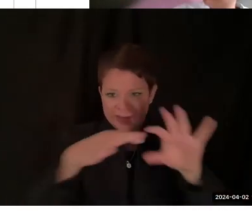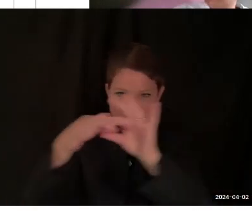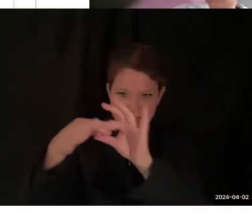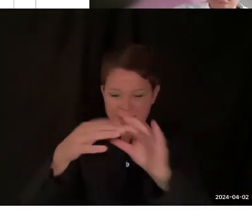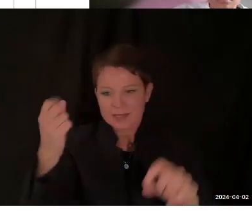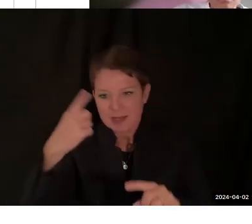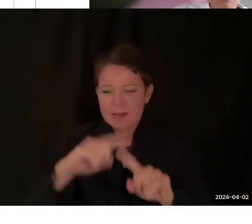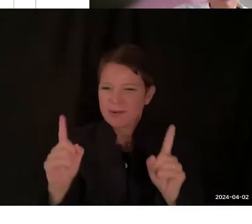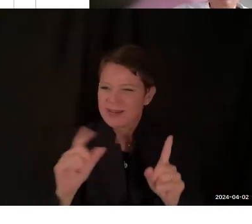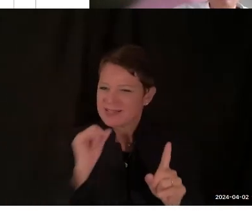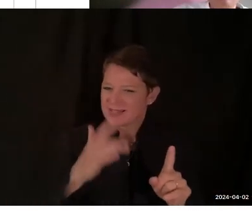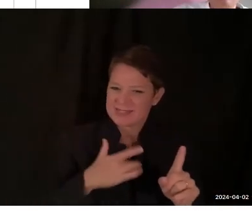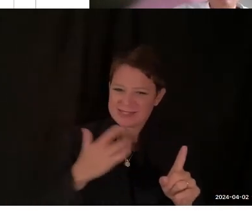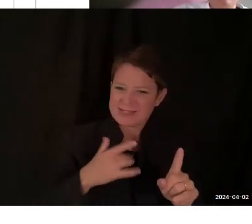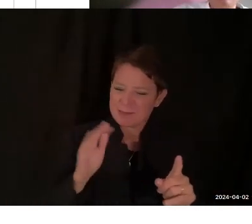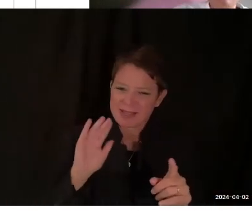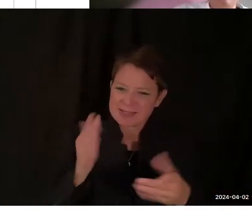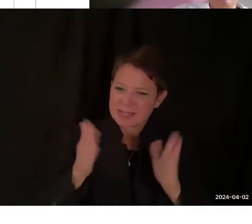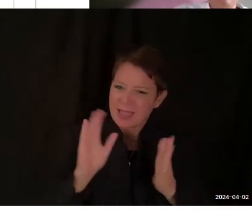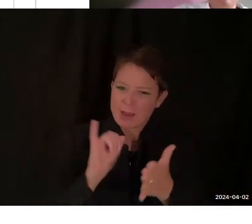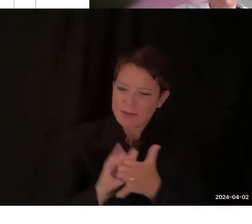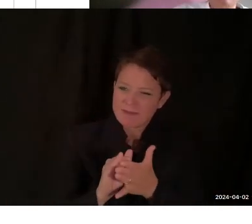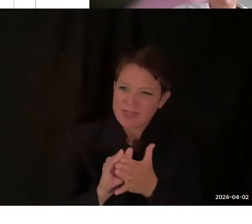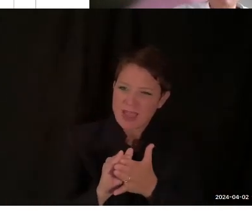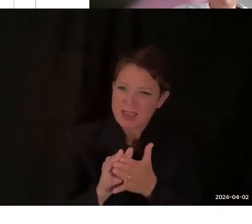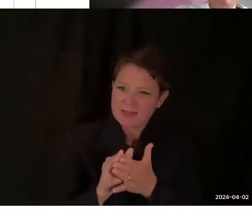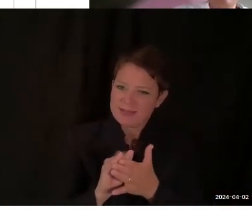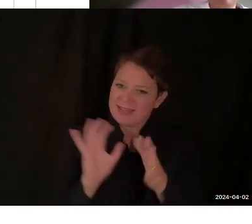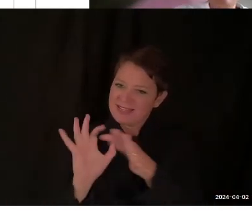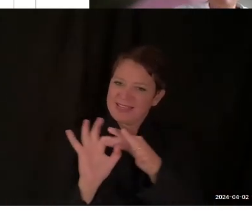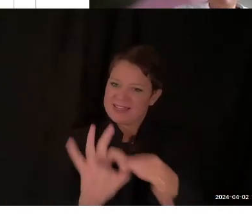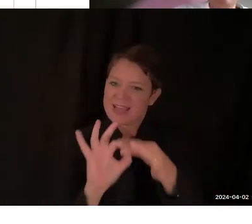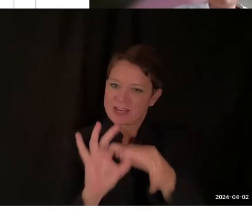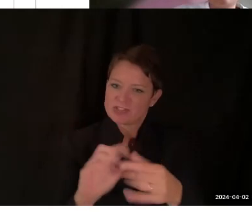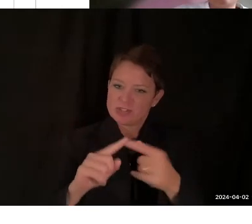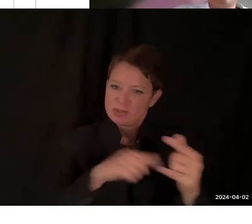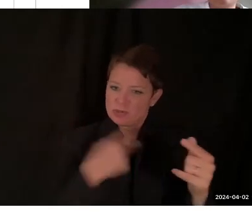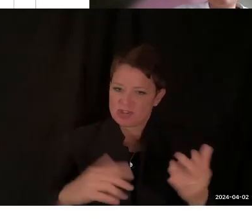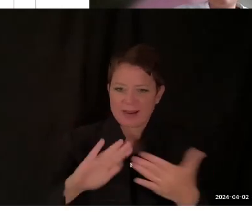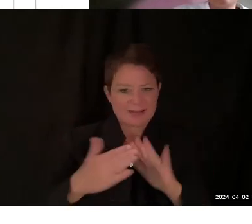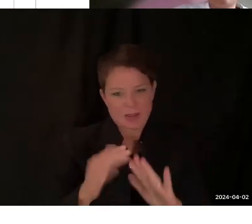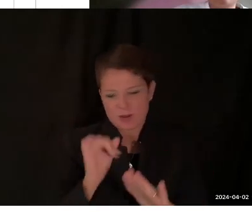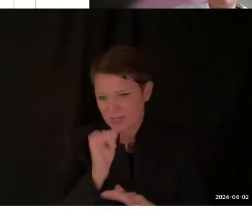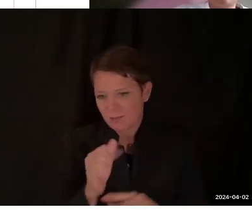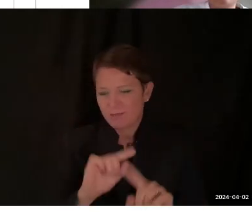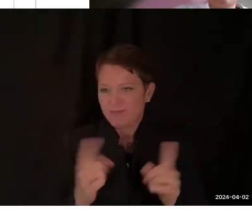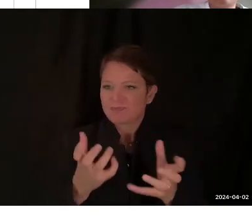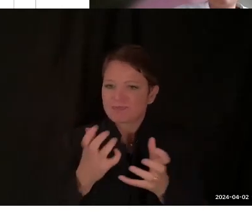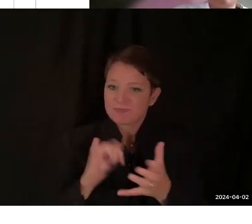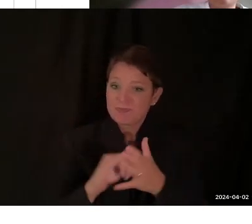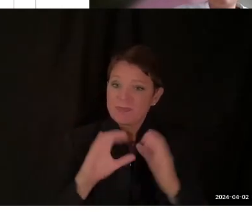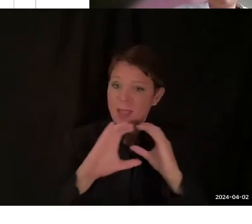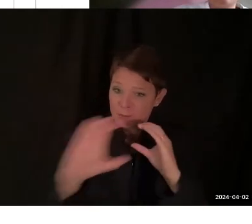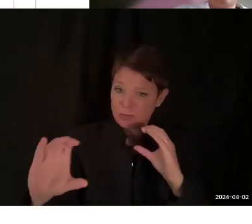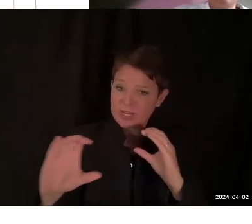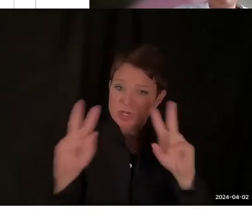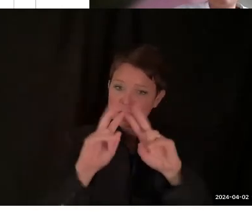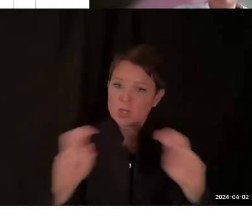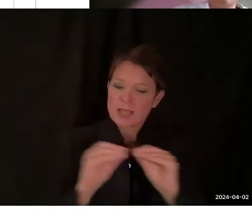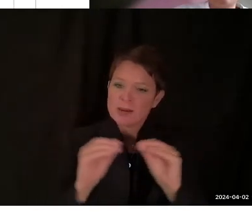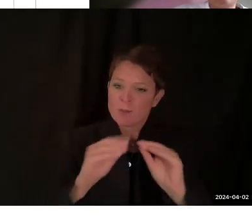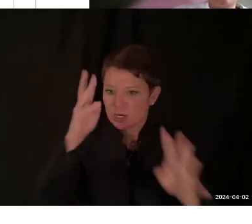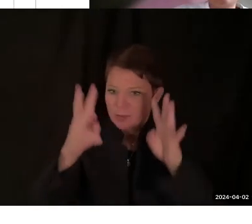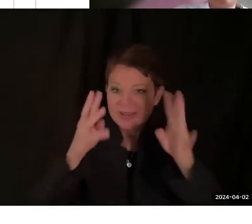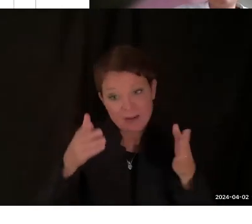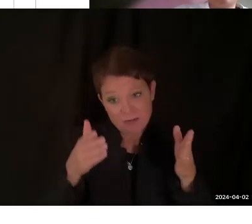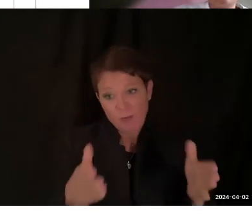like it's allowing for that connection to Chinatown. So I would really like that bridge looked at in a more